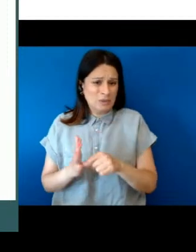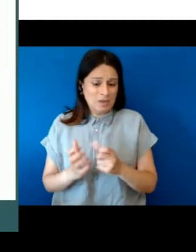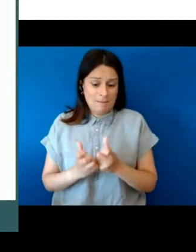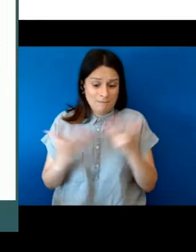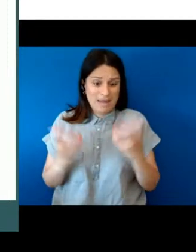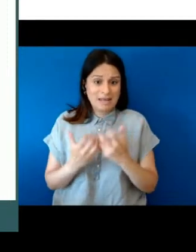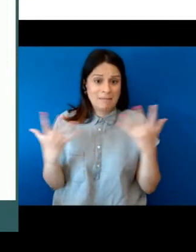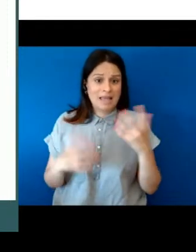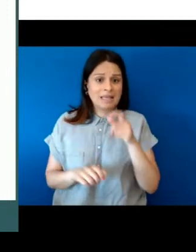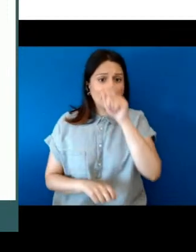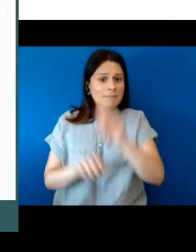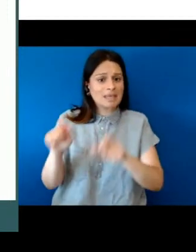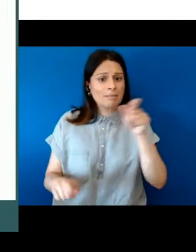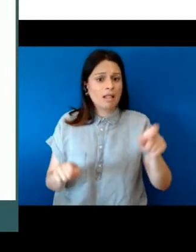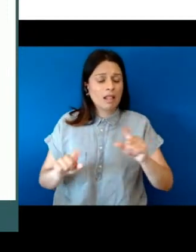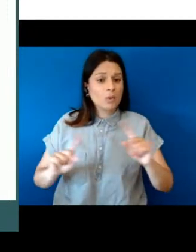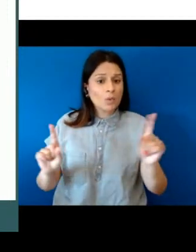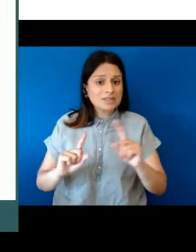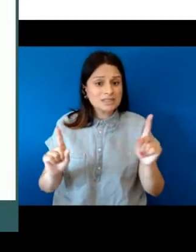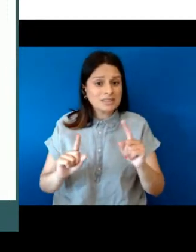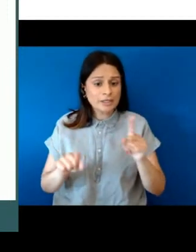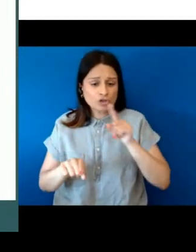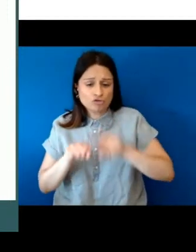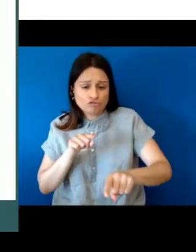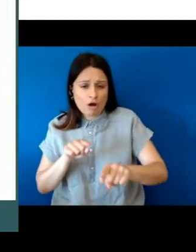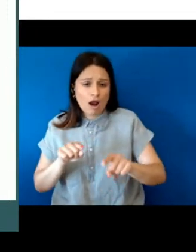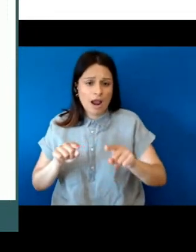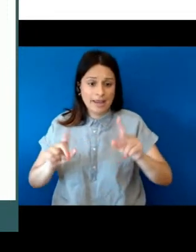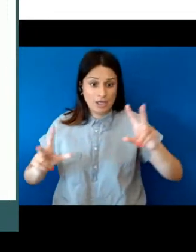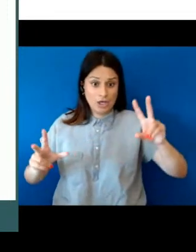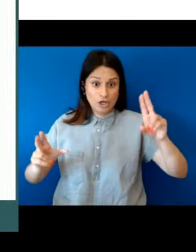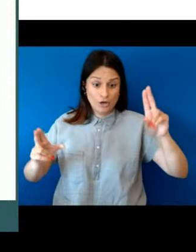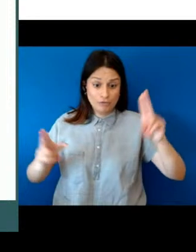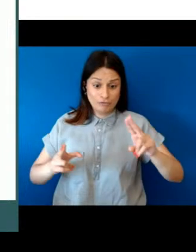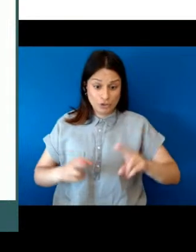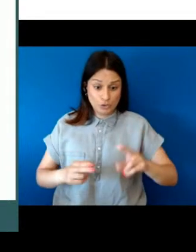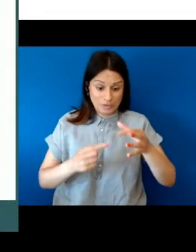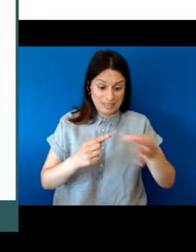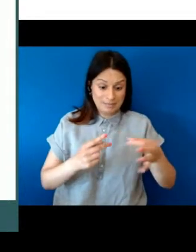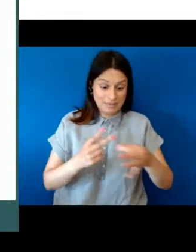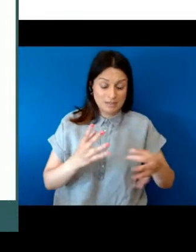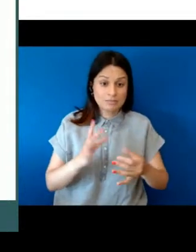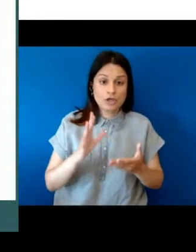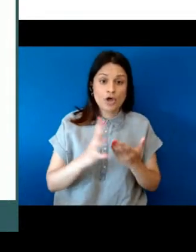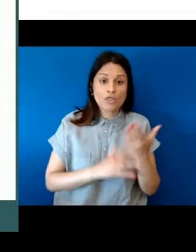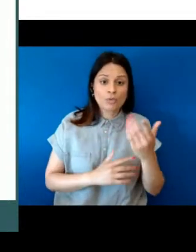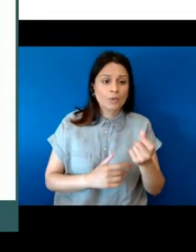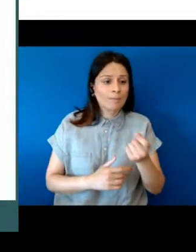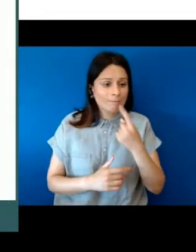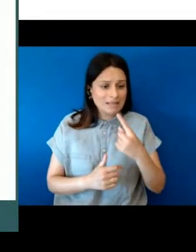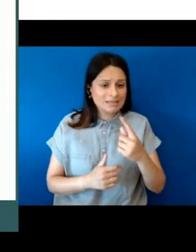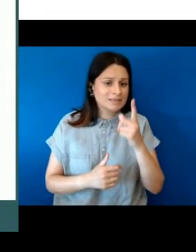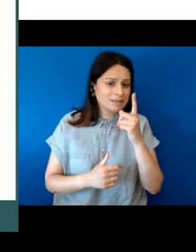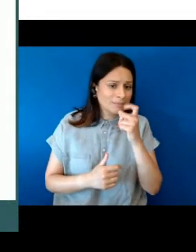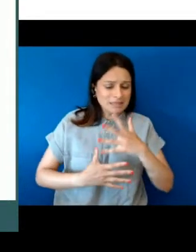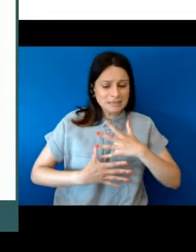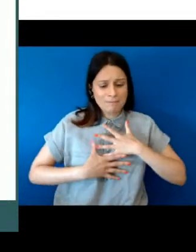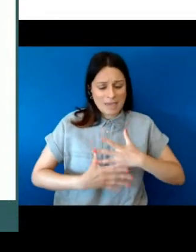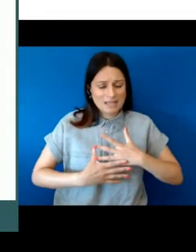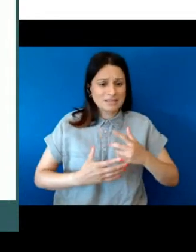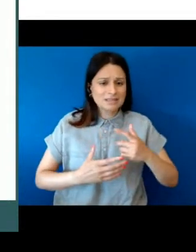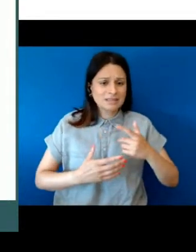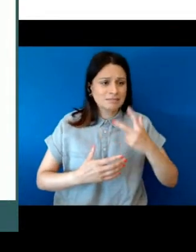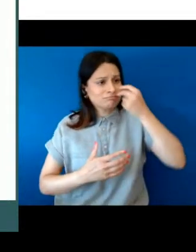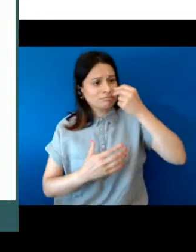patients try and reduce their symptoms by medicines management as much as they can, to